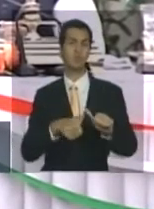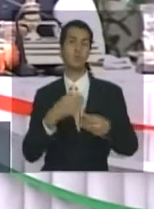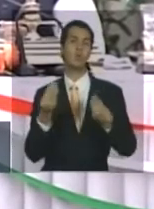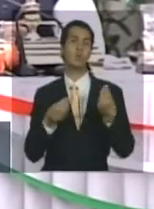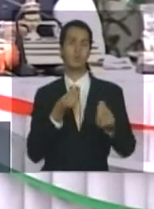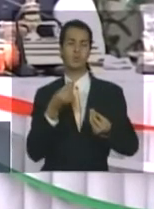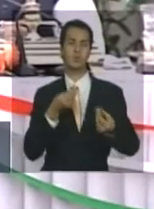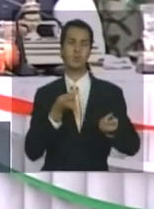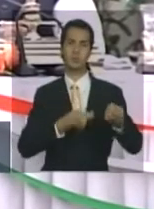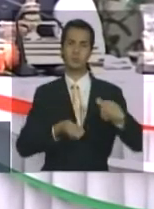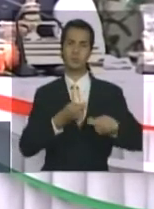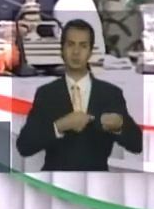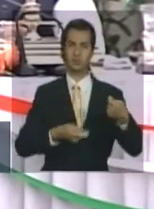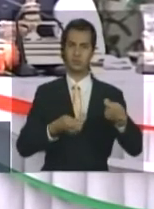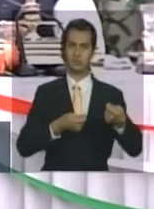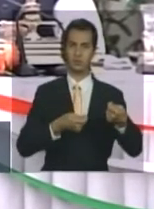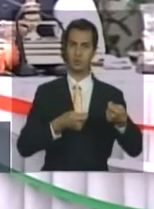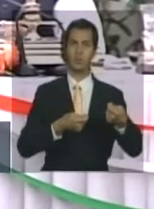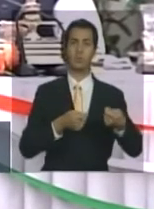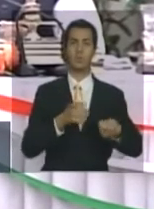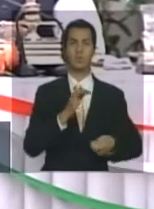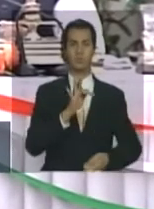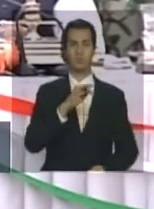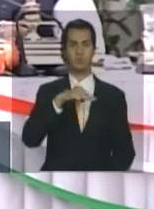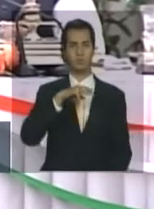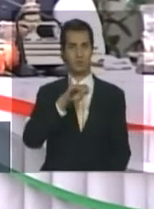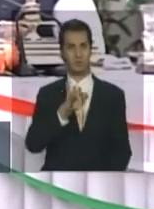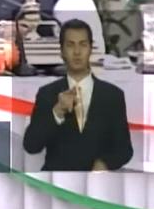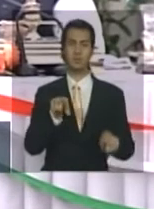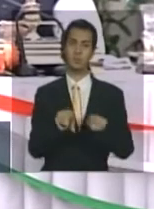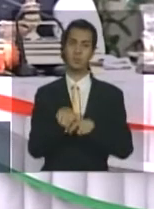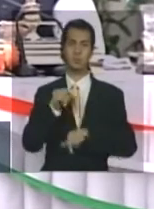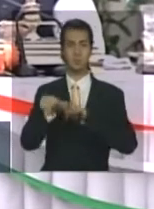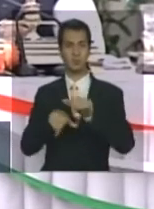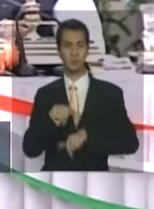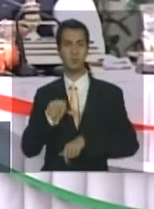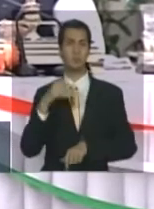de crédito, como o Fundo Monetário e o Banco Mundial.